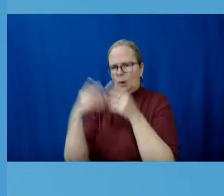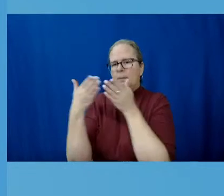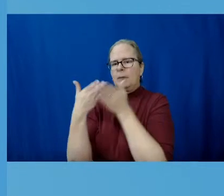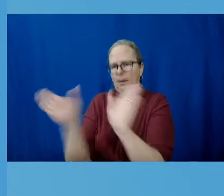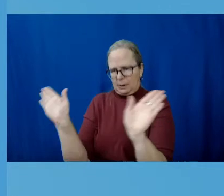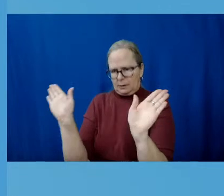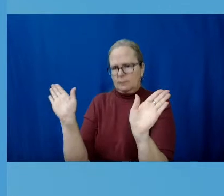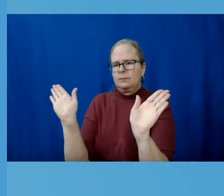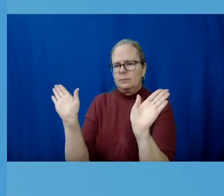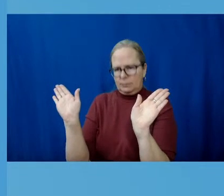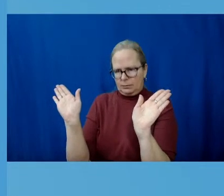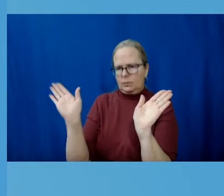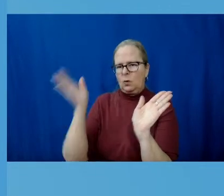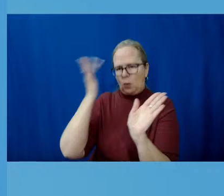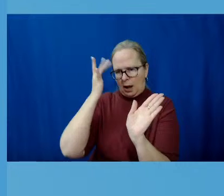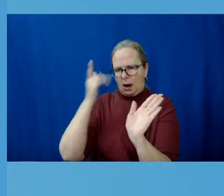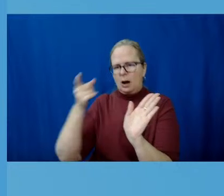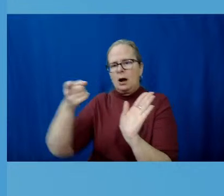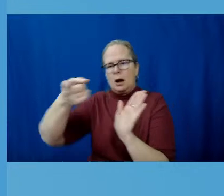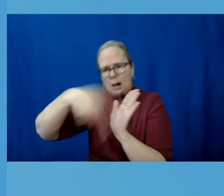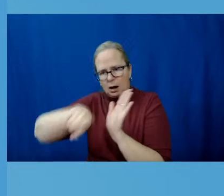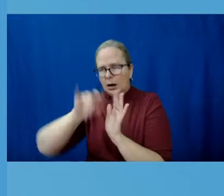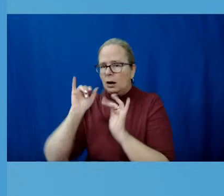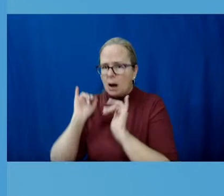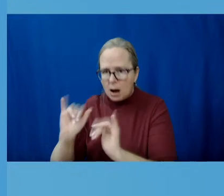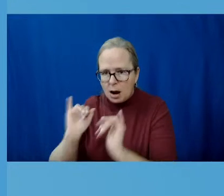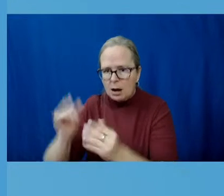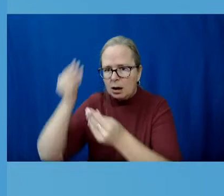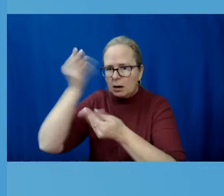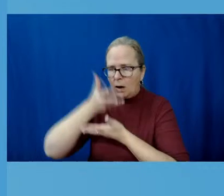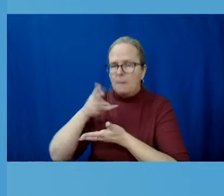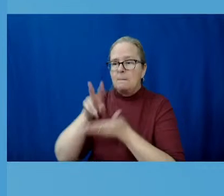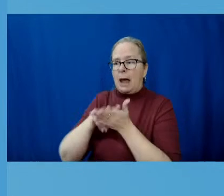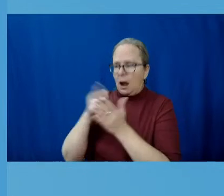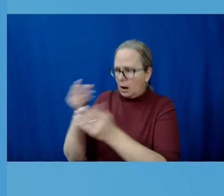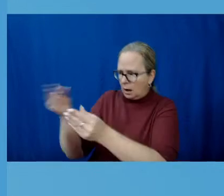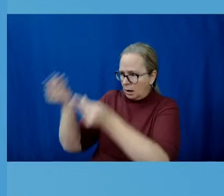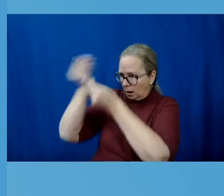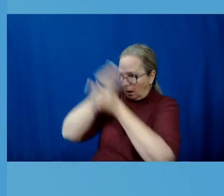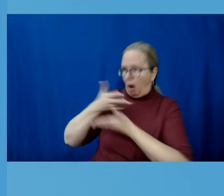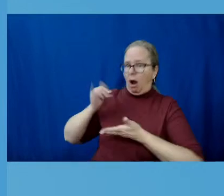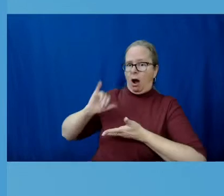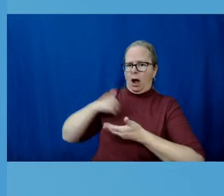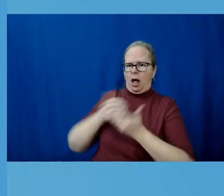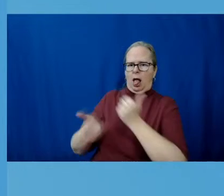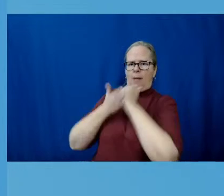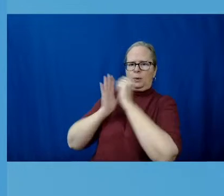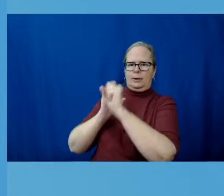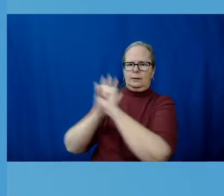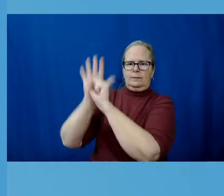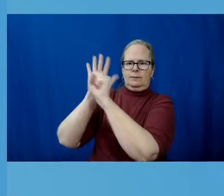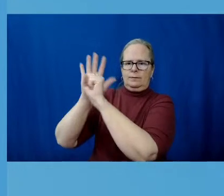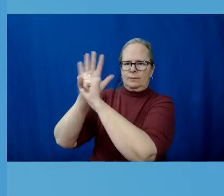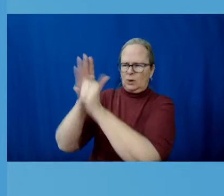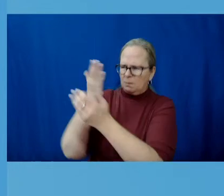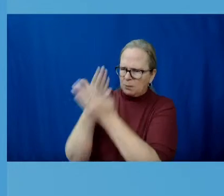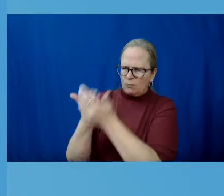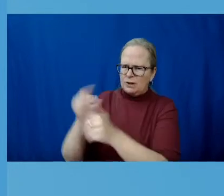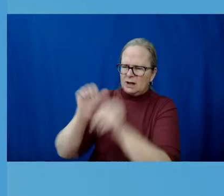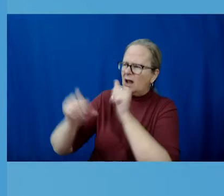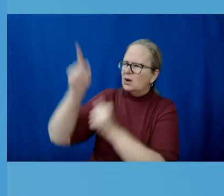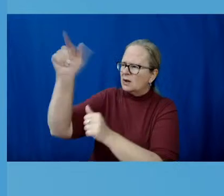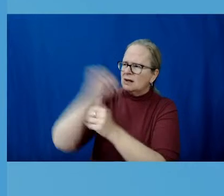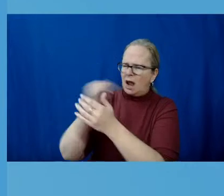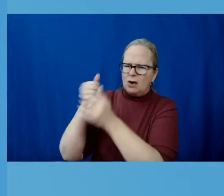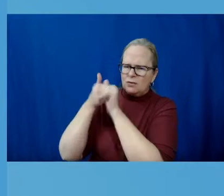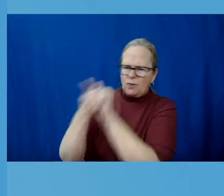science and you're not doing it. Obviously we're not going to get that in Alberta. Hinshaw is not going to adopt that kind of role. That's not the